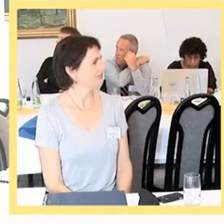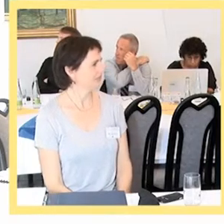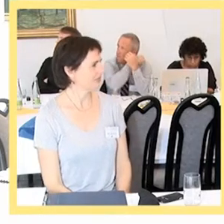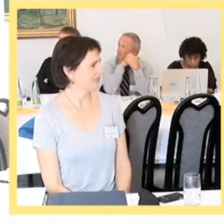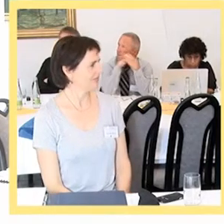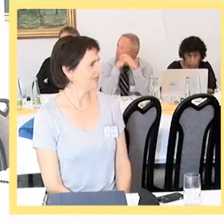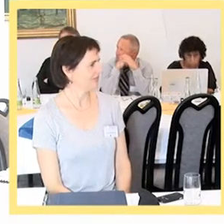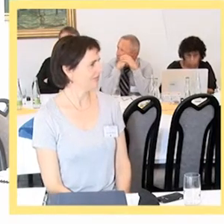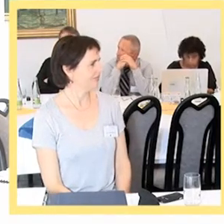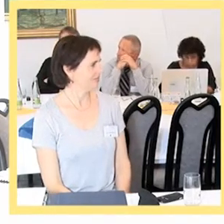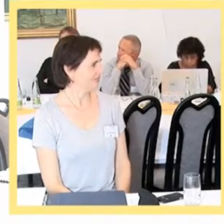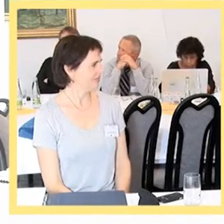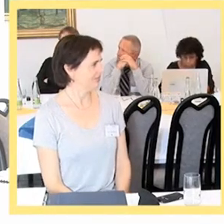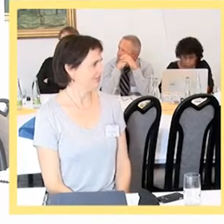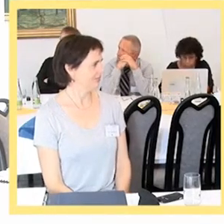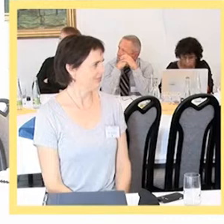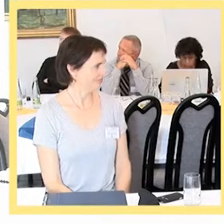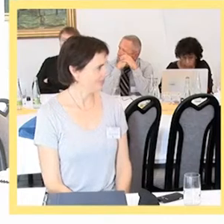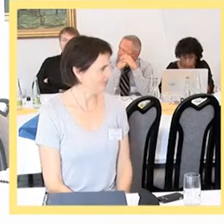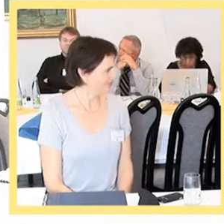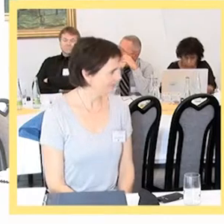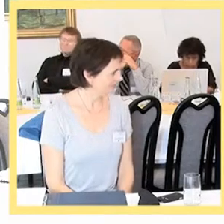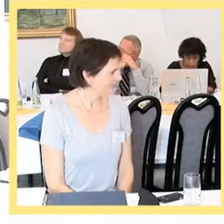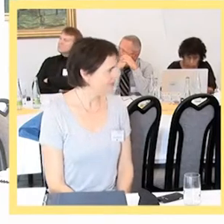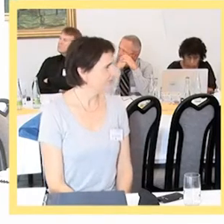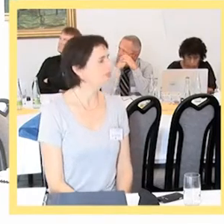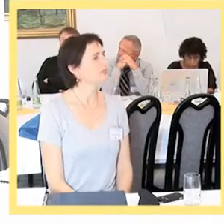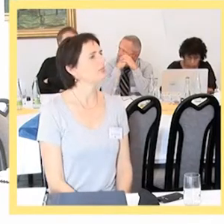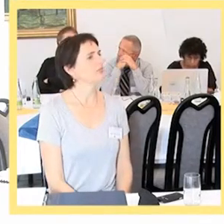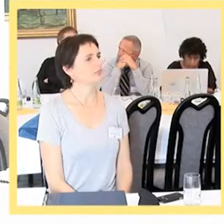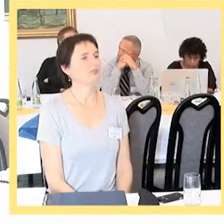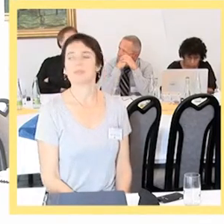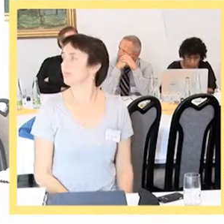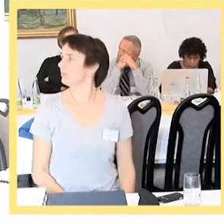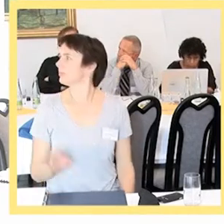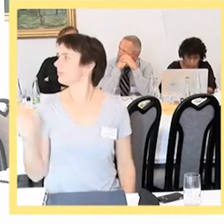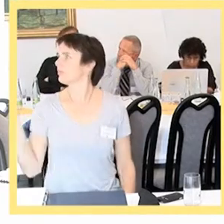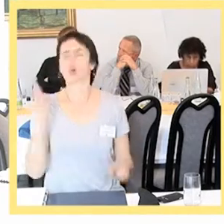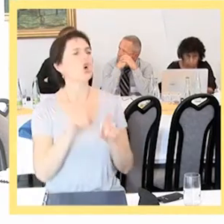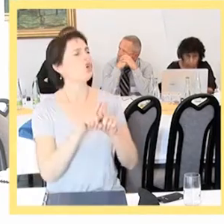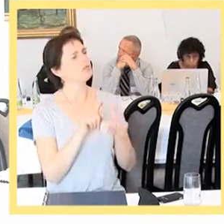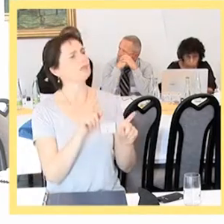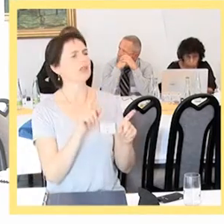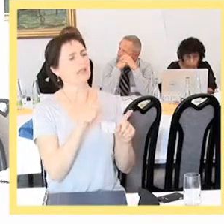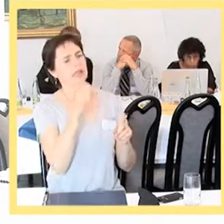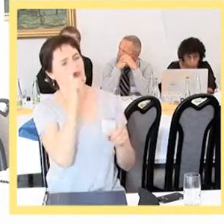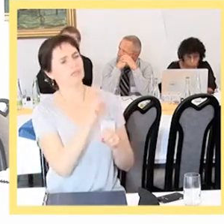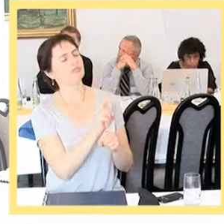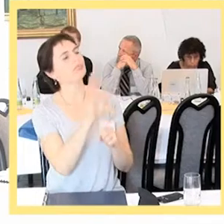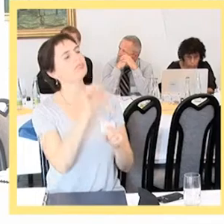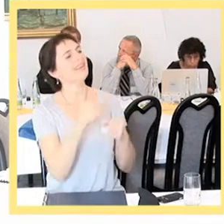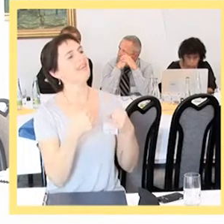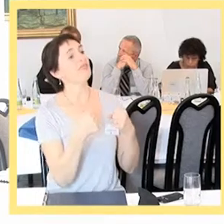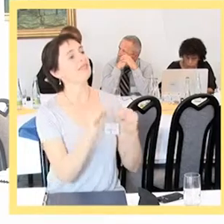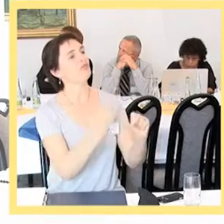technical issue that I won't cover in this presentation, but we were looking at efficiency of decontamination. I think it was